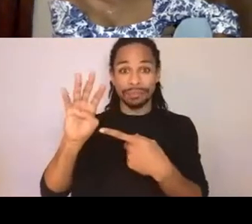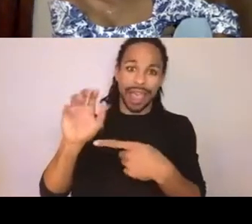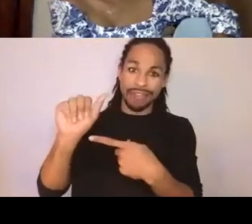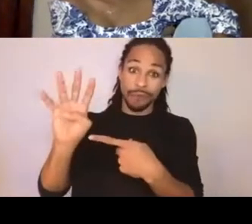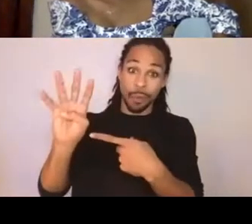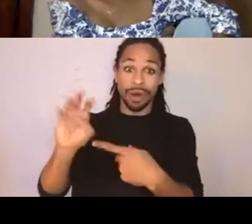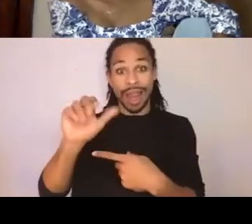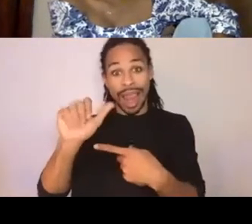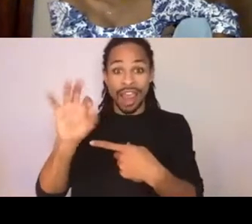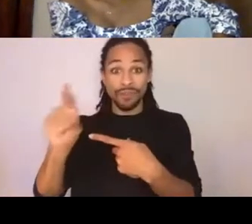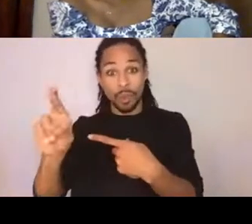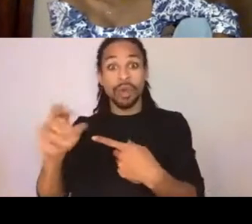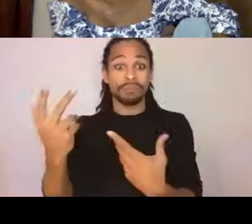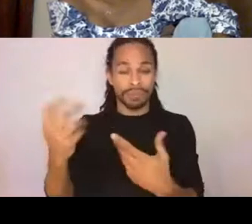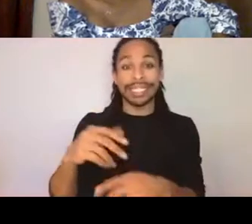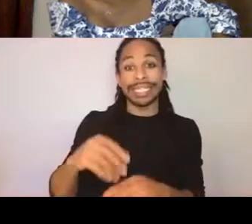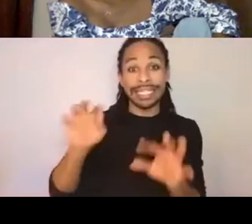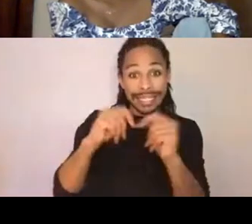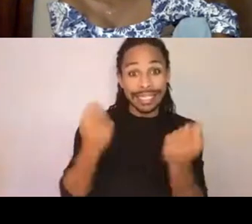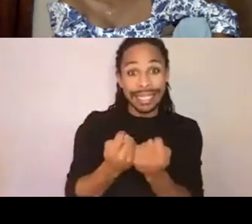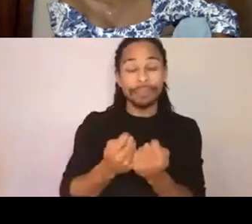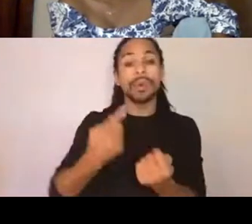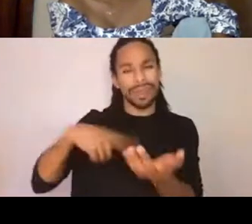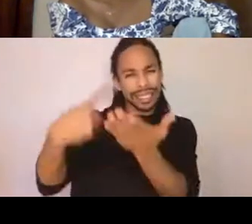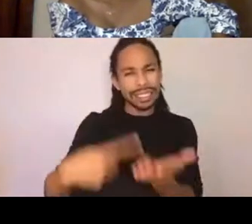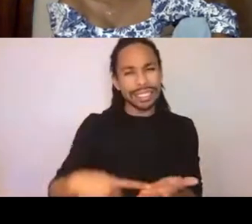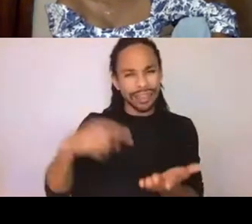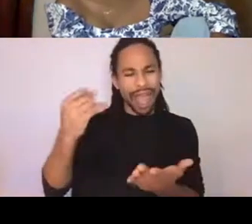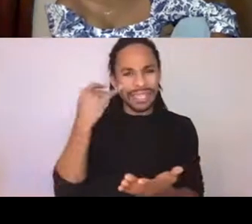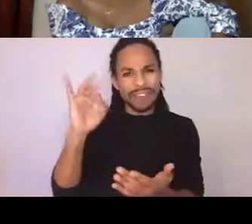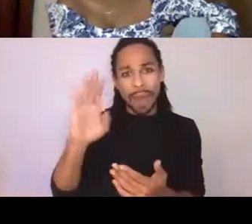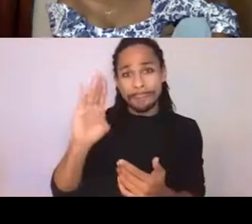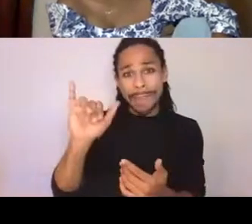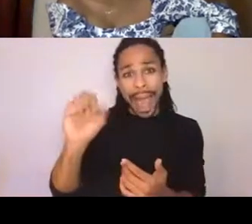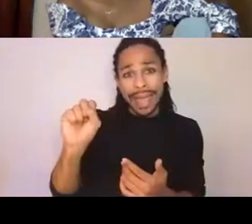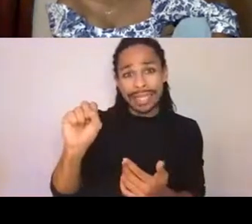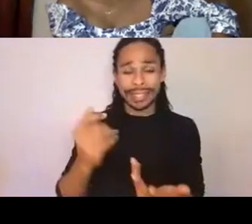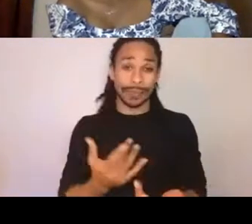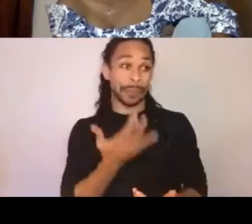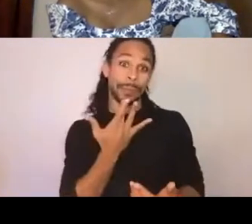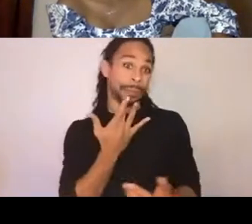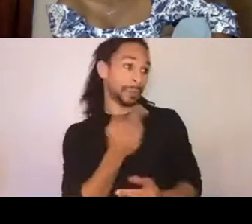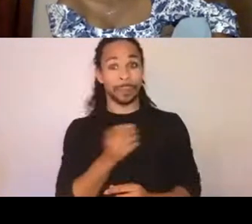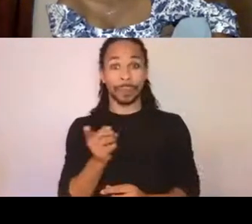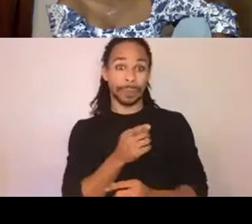said, discussing this issue of bias within our own community. And we thought that there was really